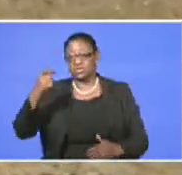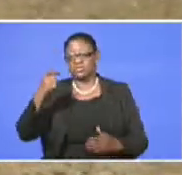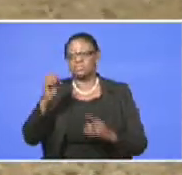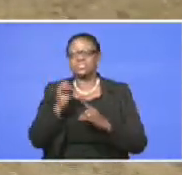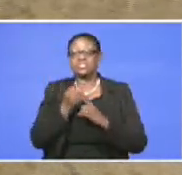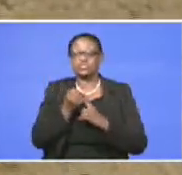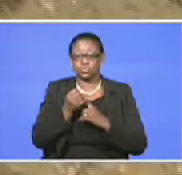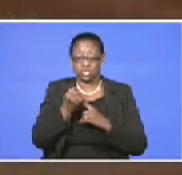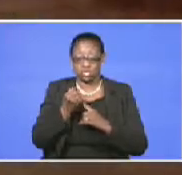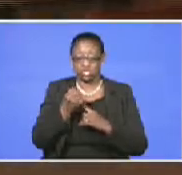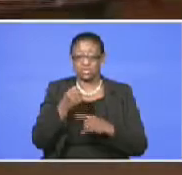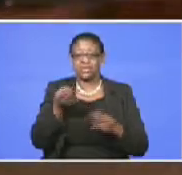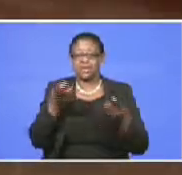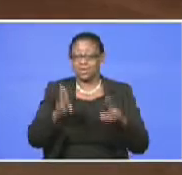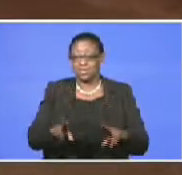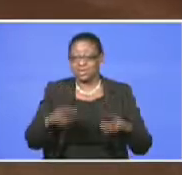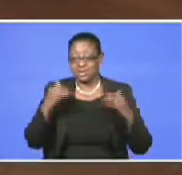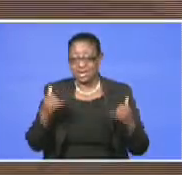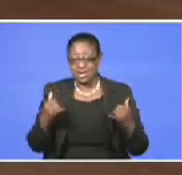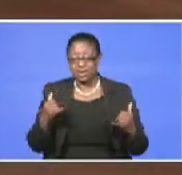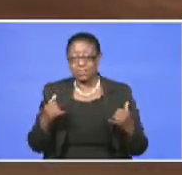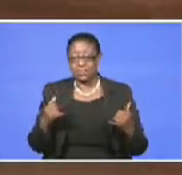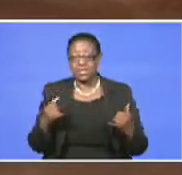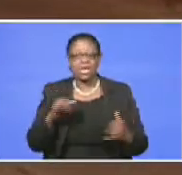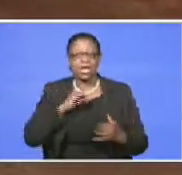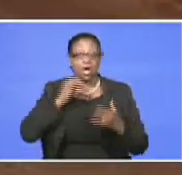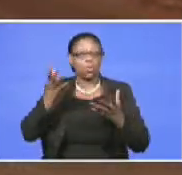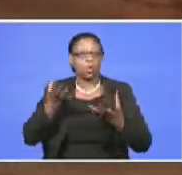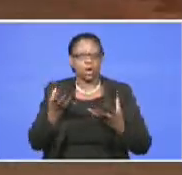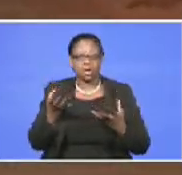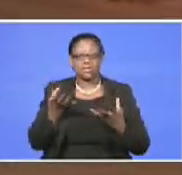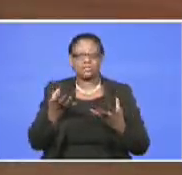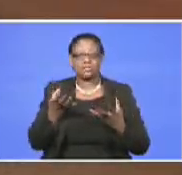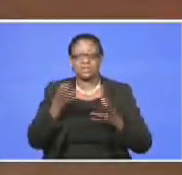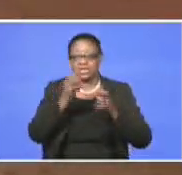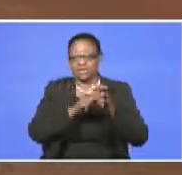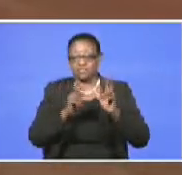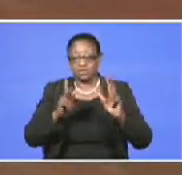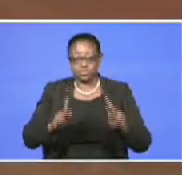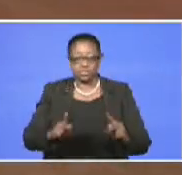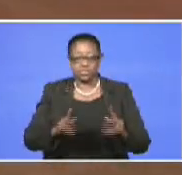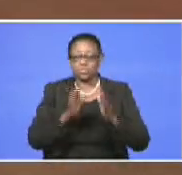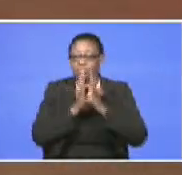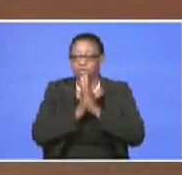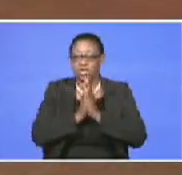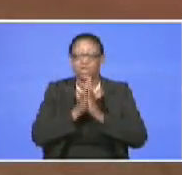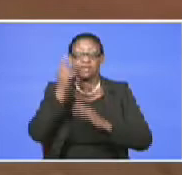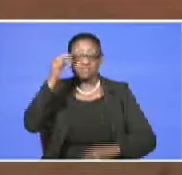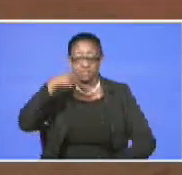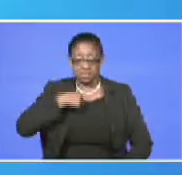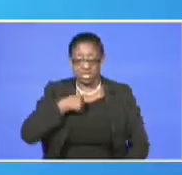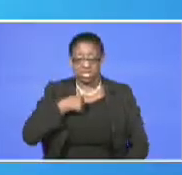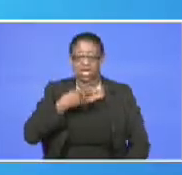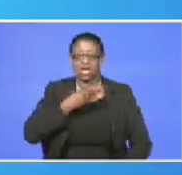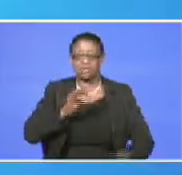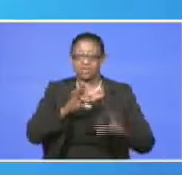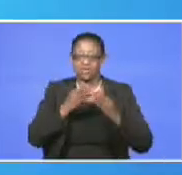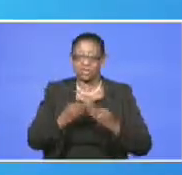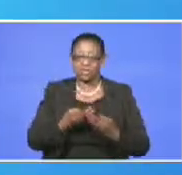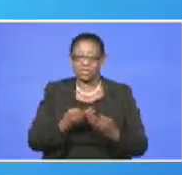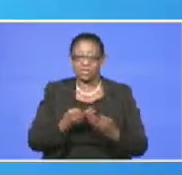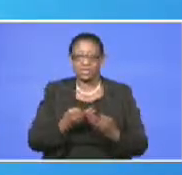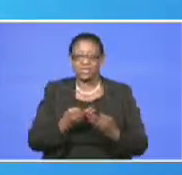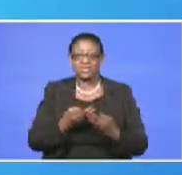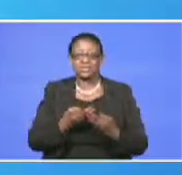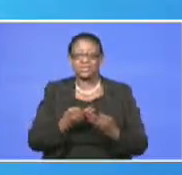going through. I don't want everybody just to pray for me and my family, just to get through this. Any parents